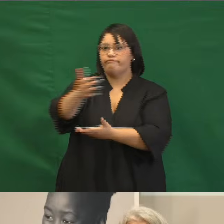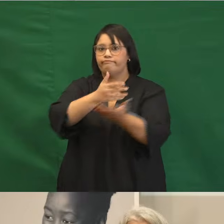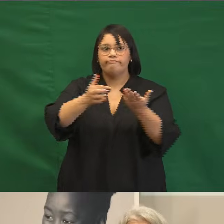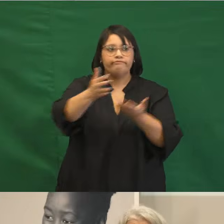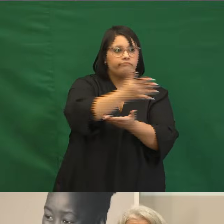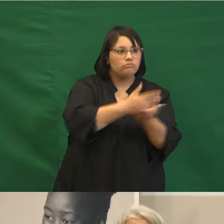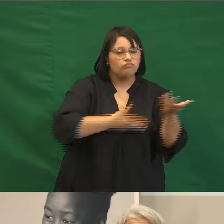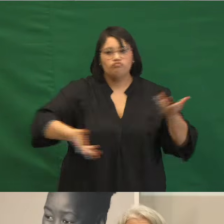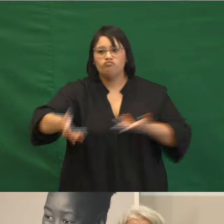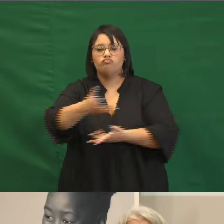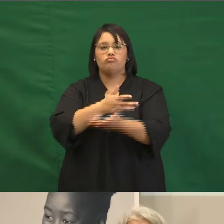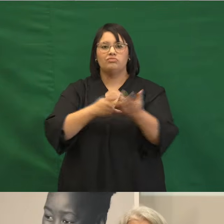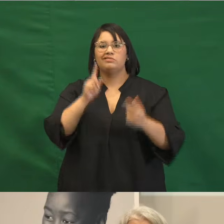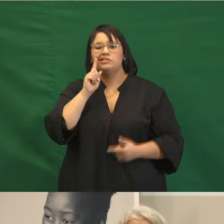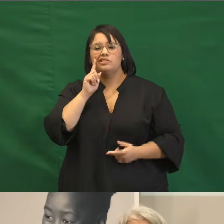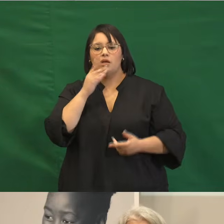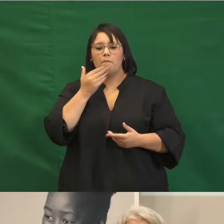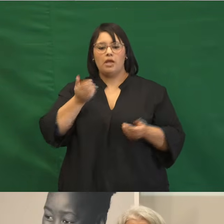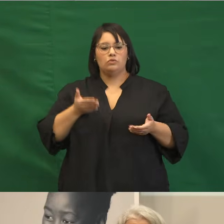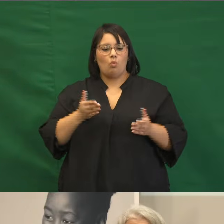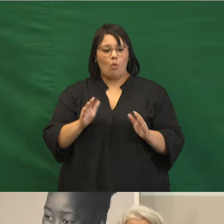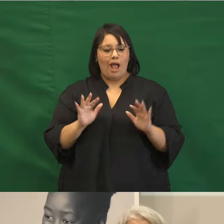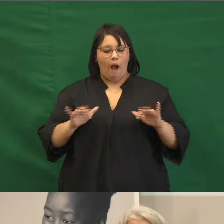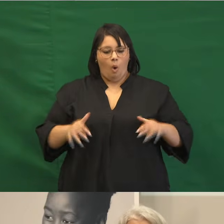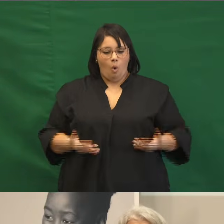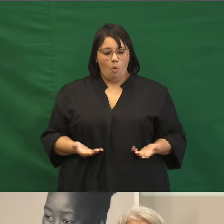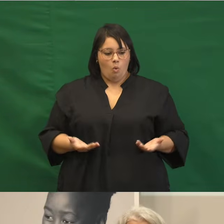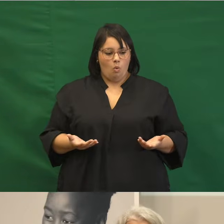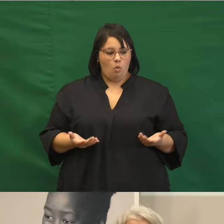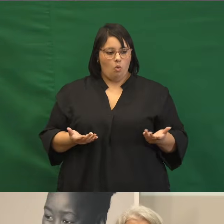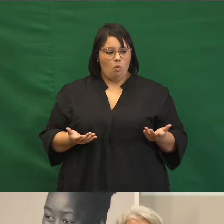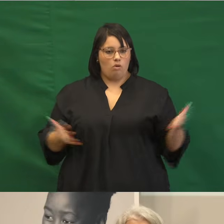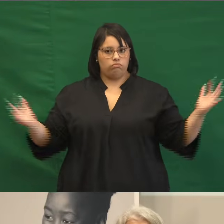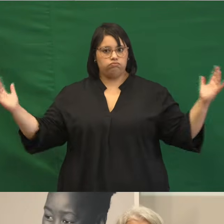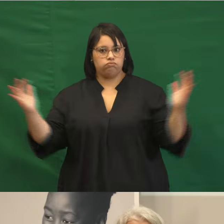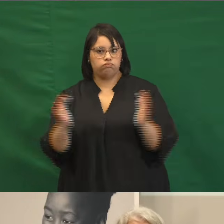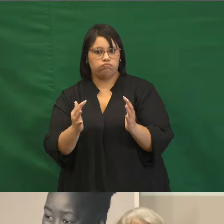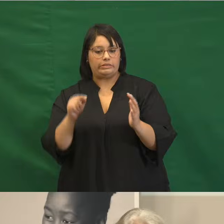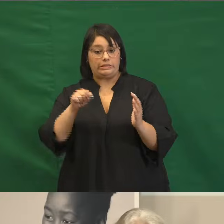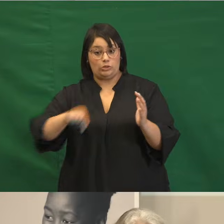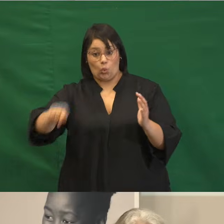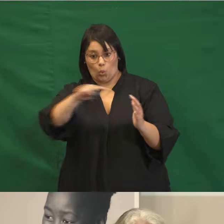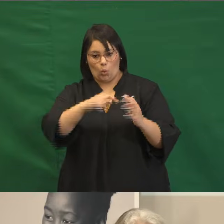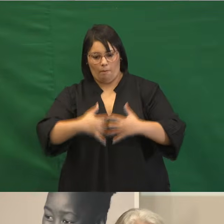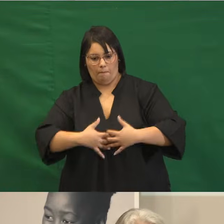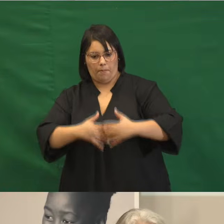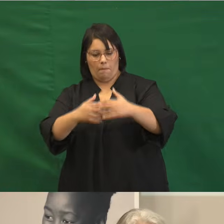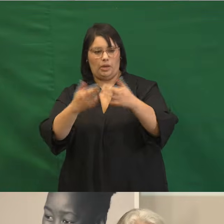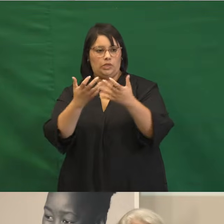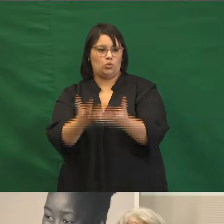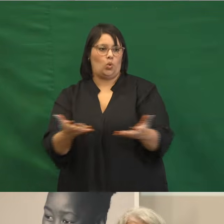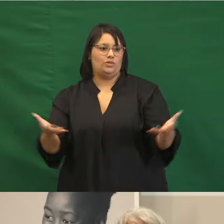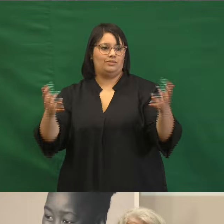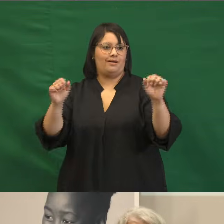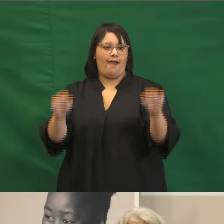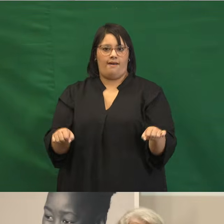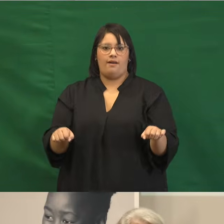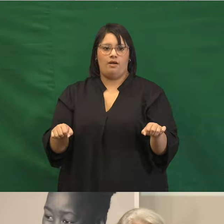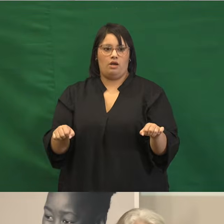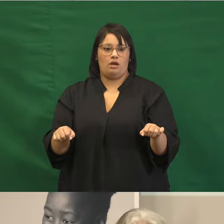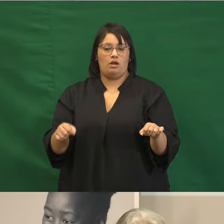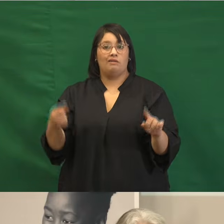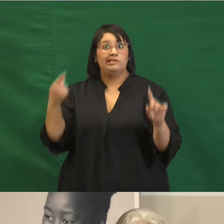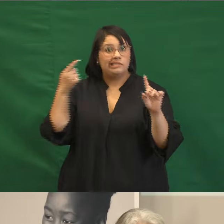how best we can bring together people in a way that can develop resources for